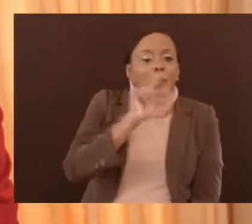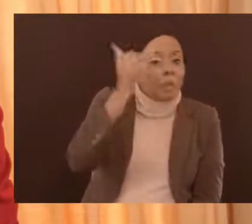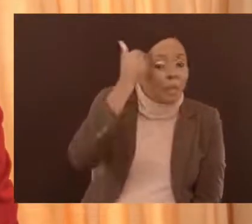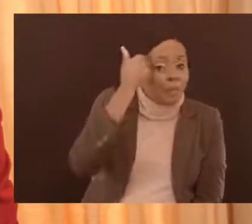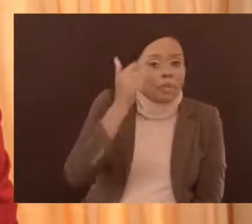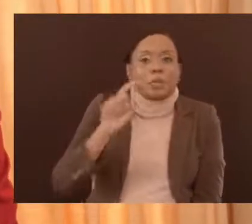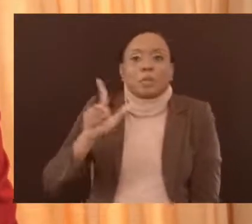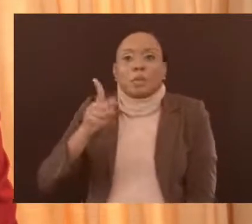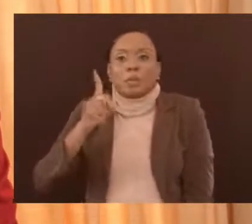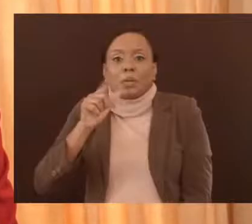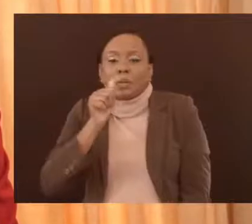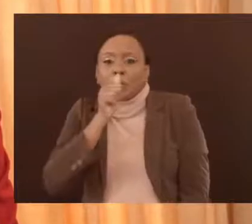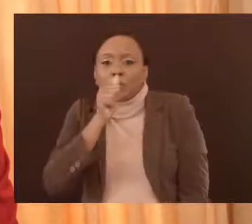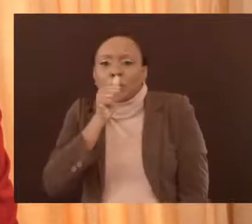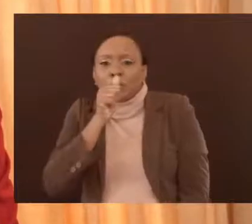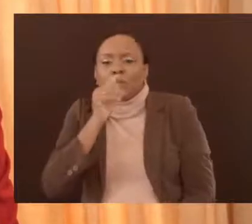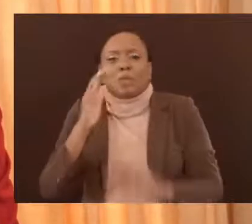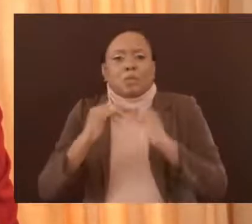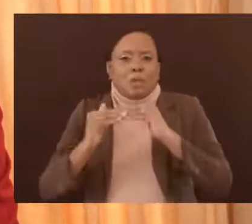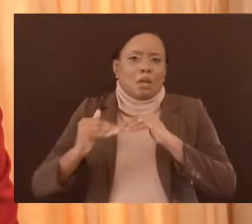the national mean.